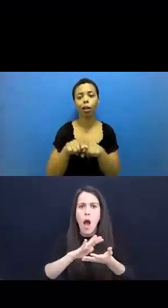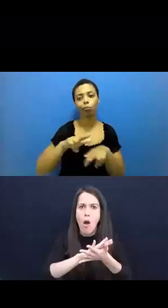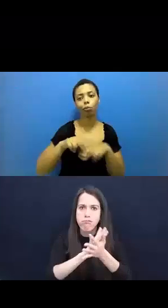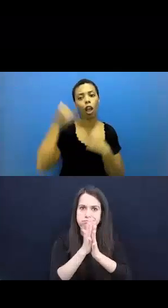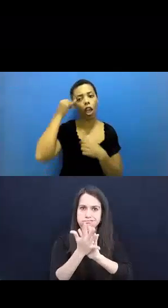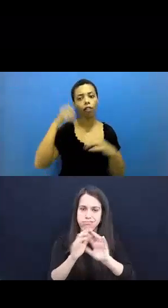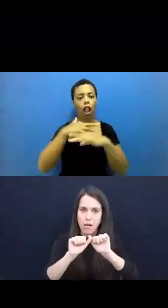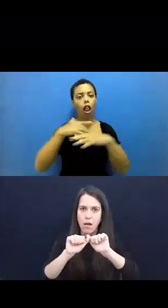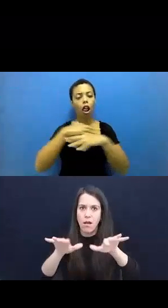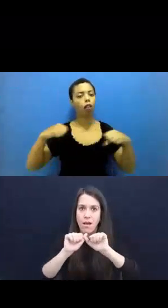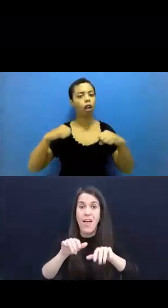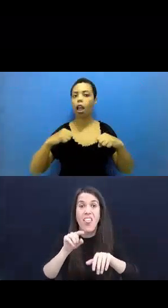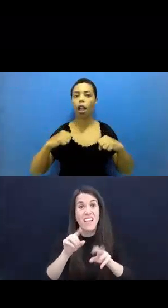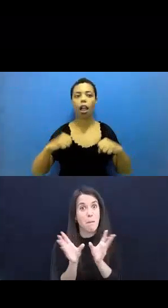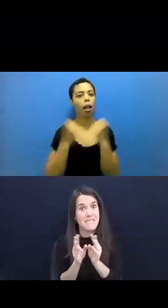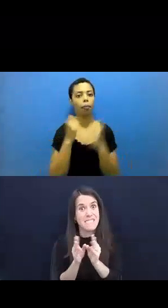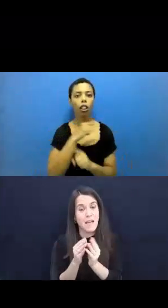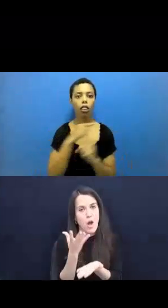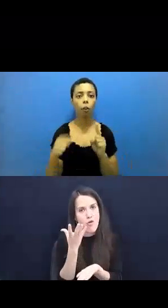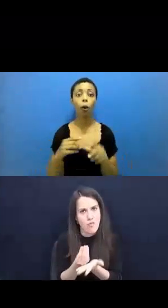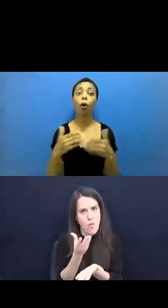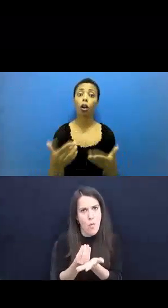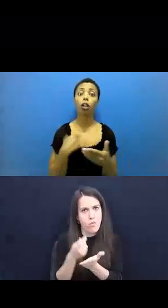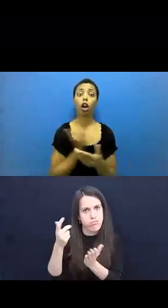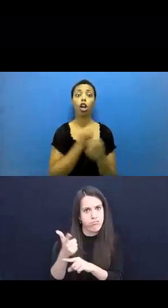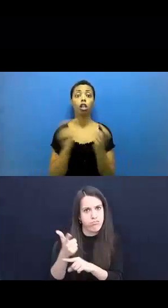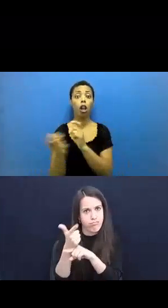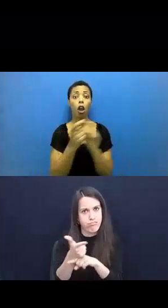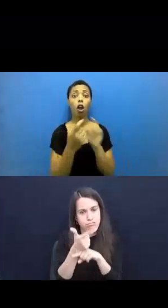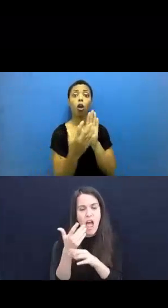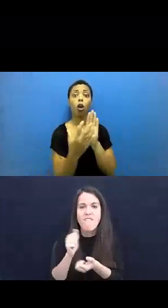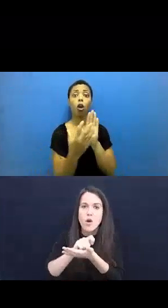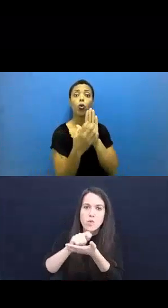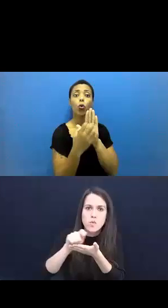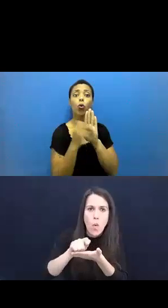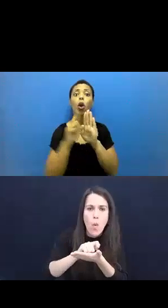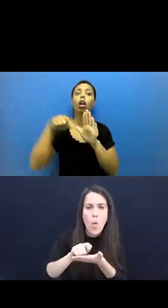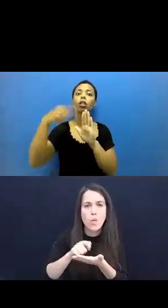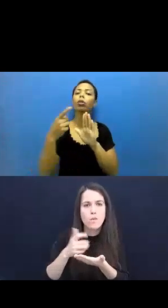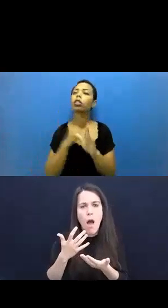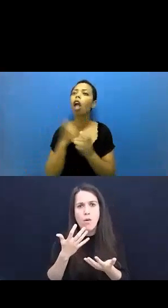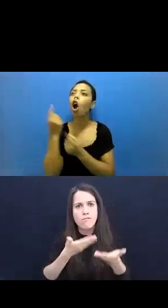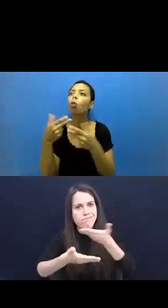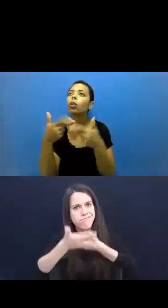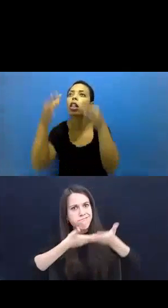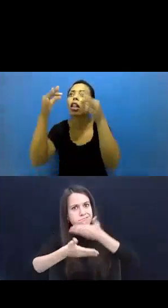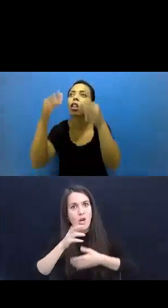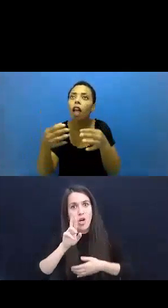The meetings were recorded, and I also made some notes and sketches based on what Rita and Ras showed